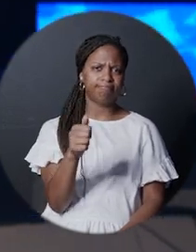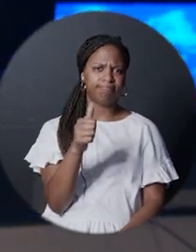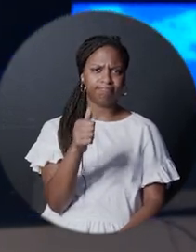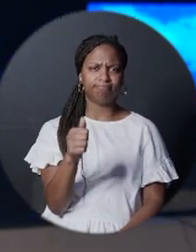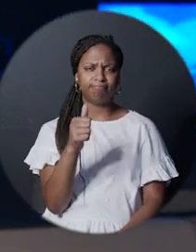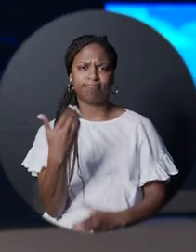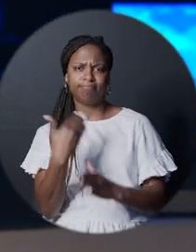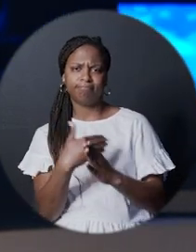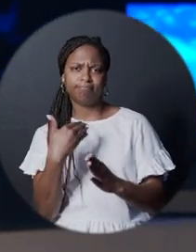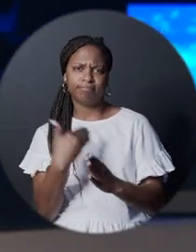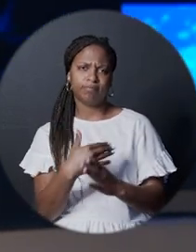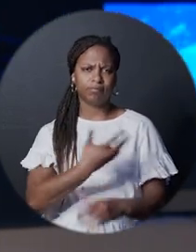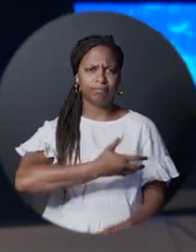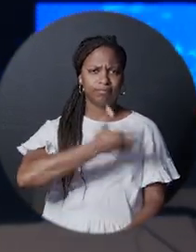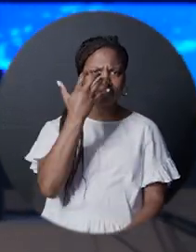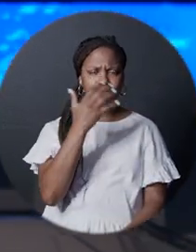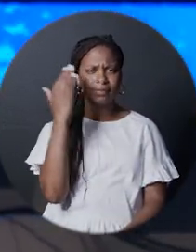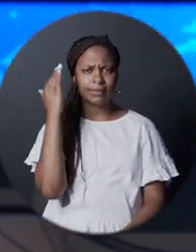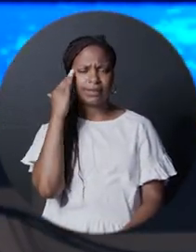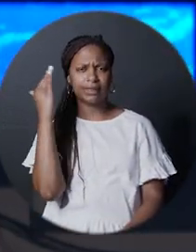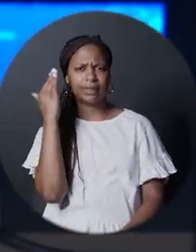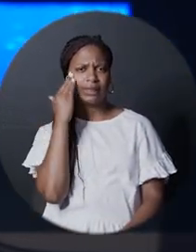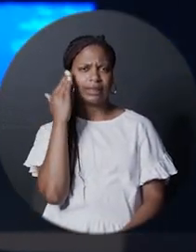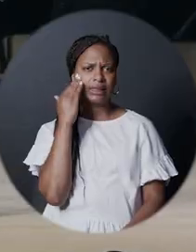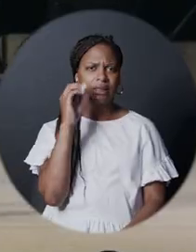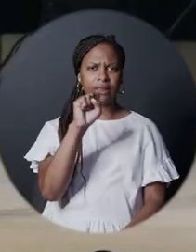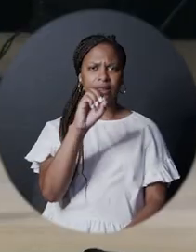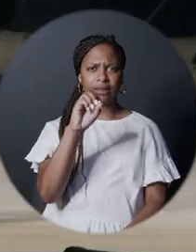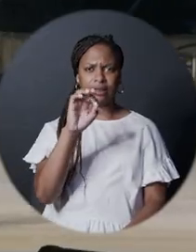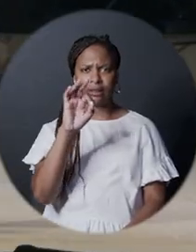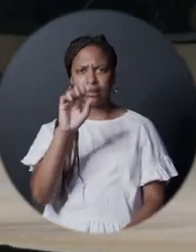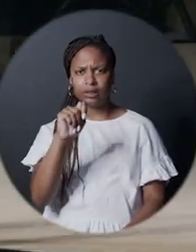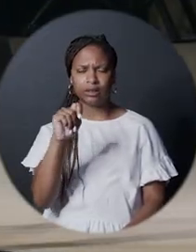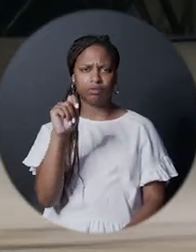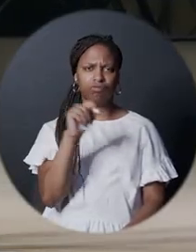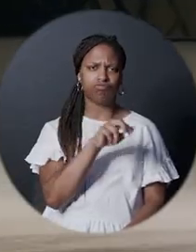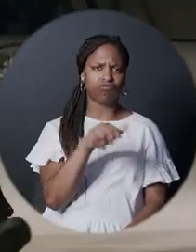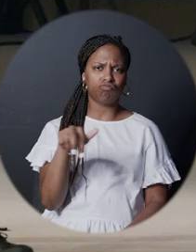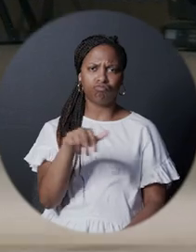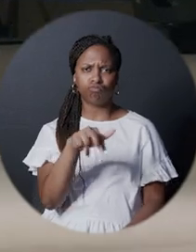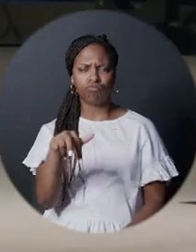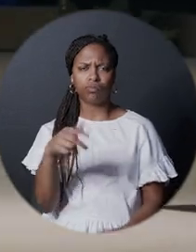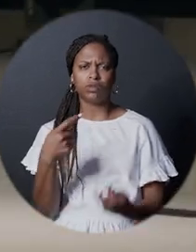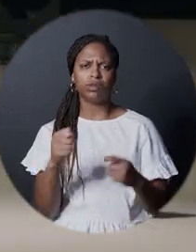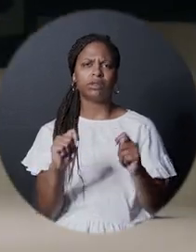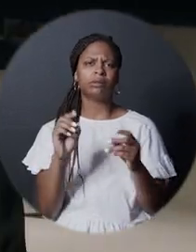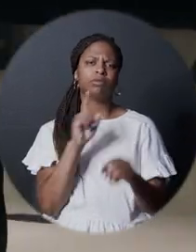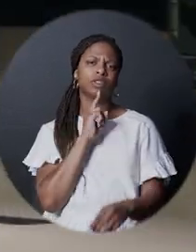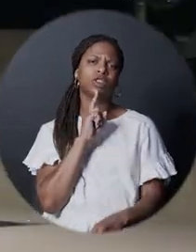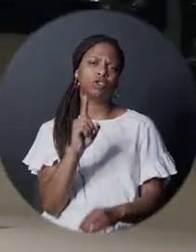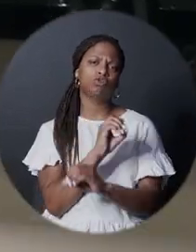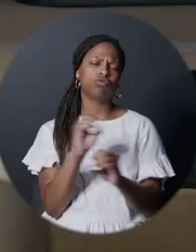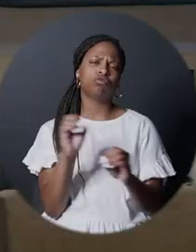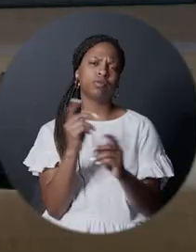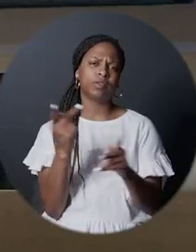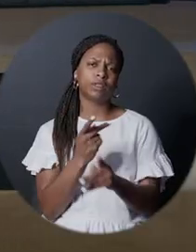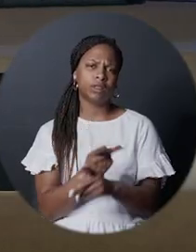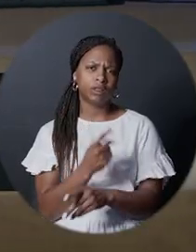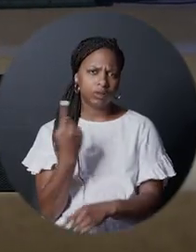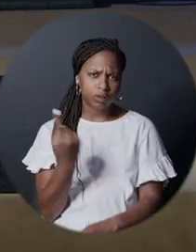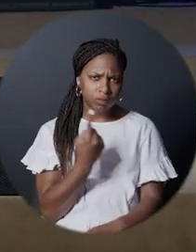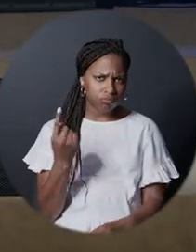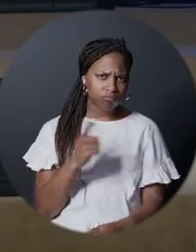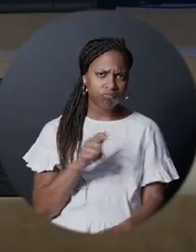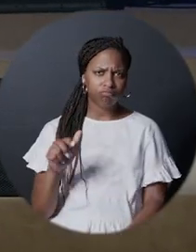and they know what buttons to push and they know what to say to make you angry and they know where your soft spots are, you're always running around trying to make sure